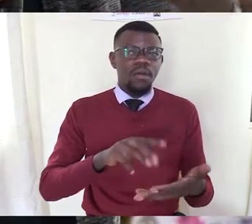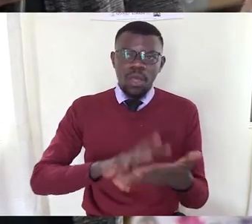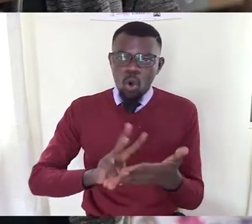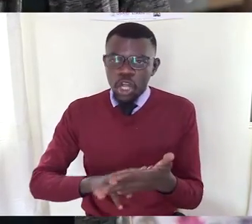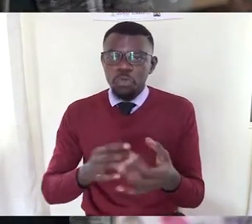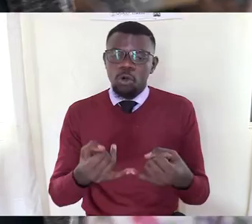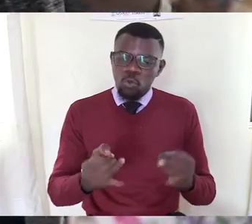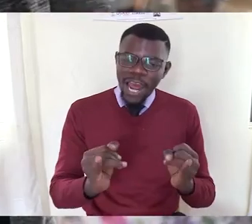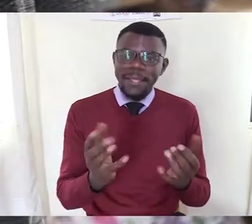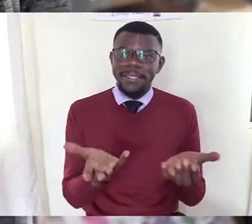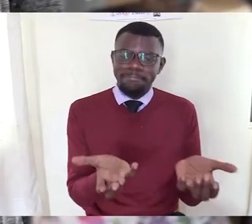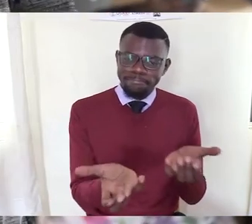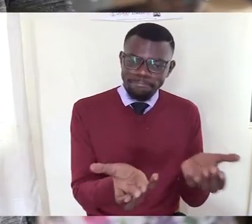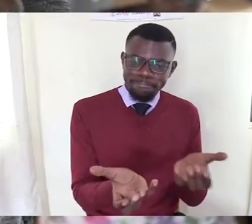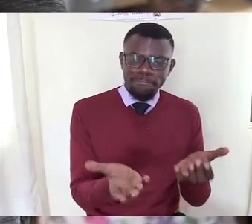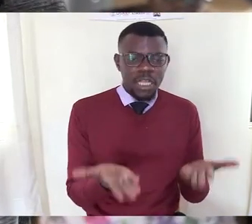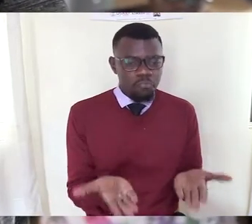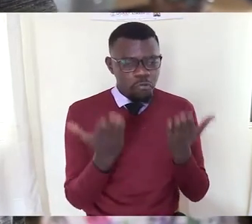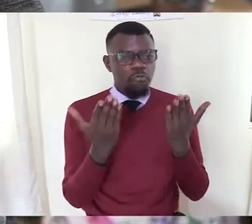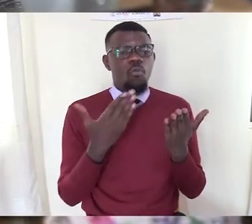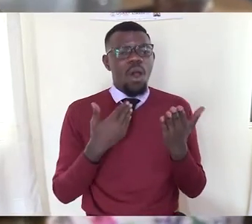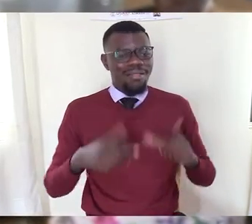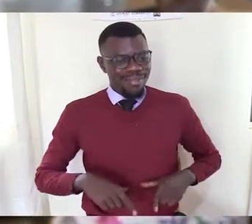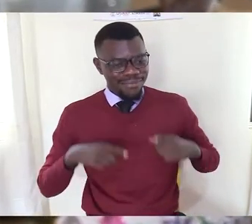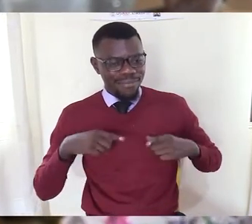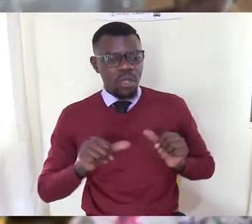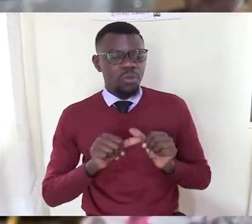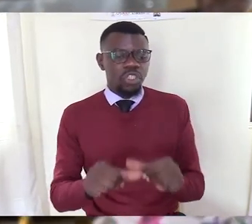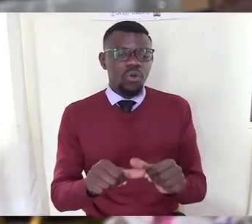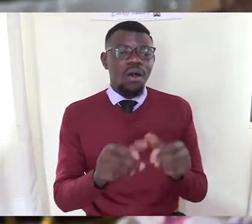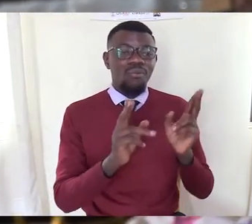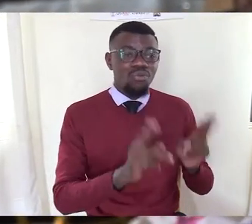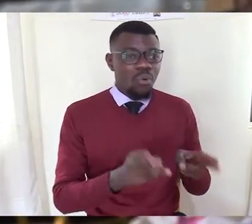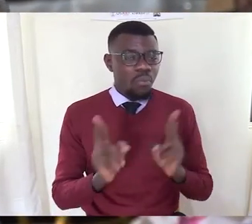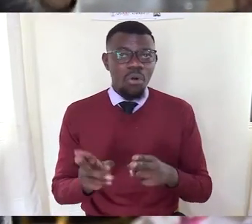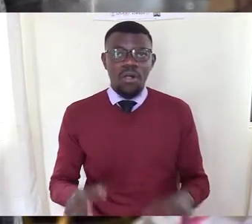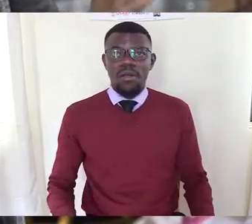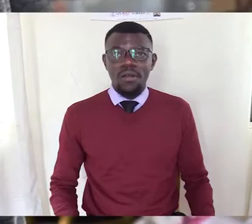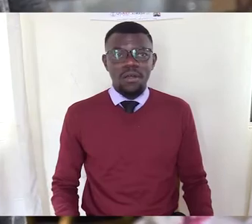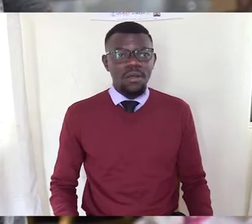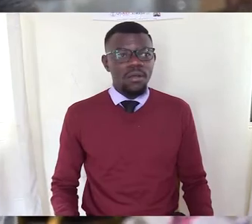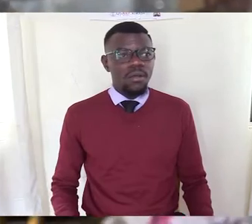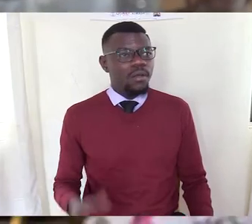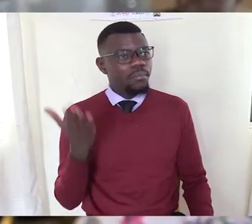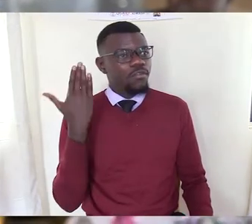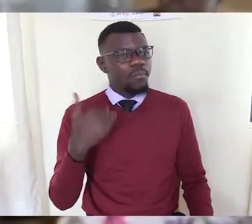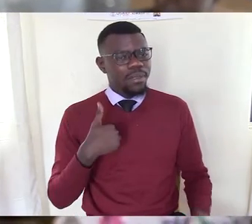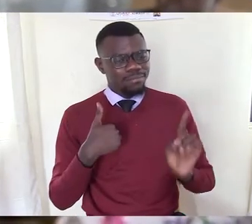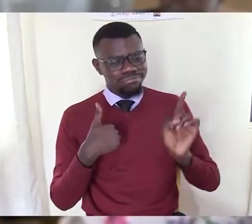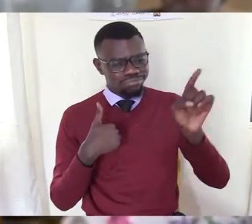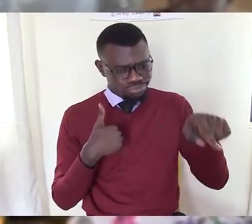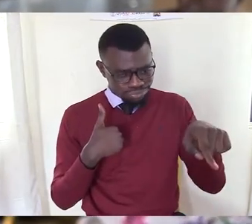for herself and also her businesses to continue with life anyway. So when I went to Migori, I met